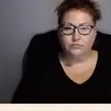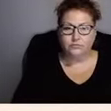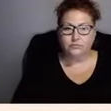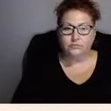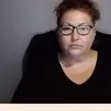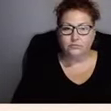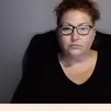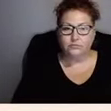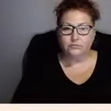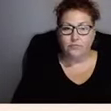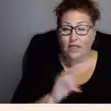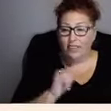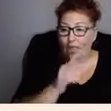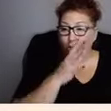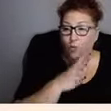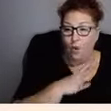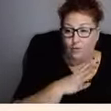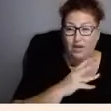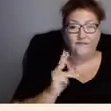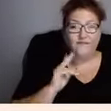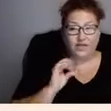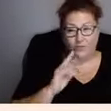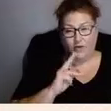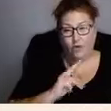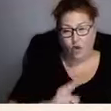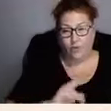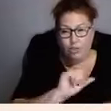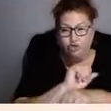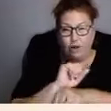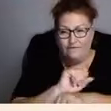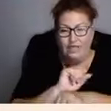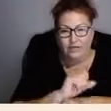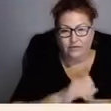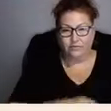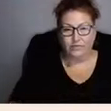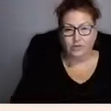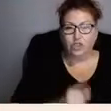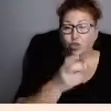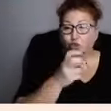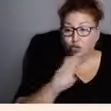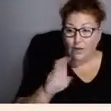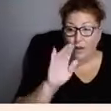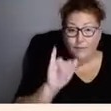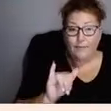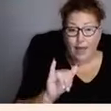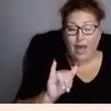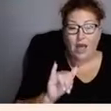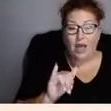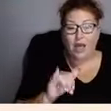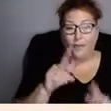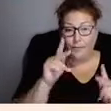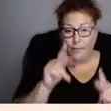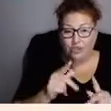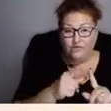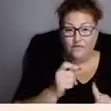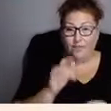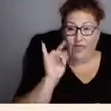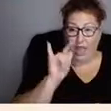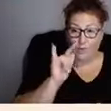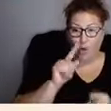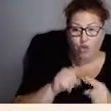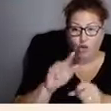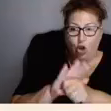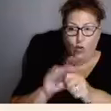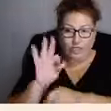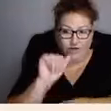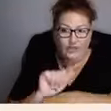This woman is a victim of human trafficking. She was transported by a trafficker from the airport to the location of the job.